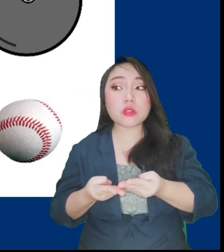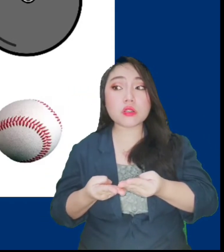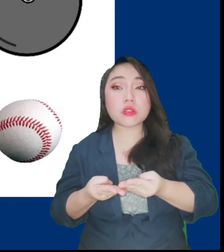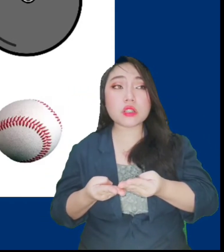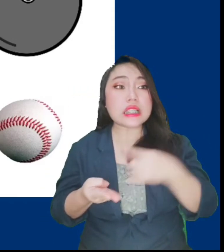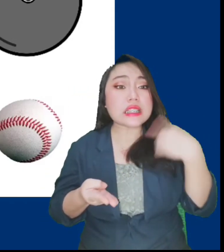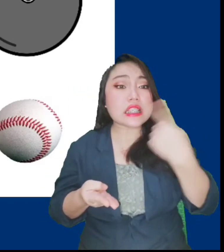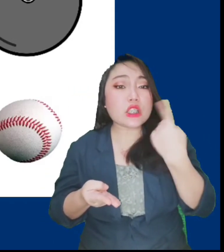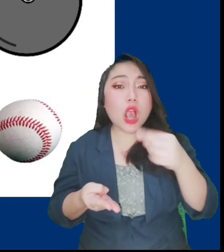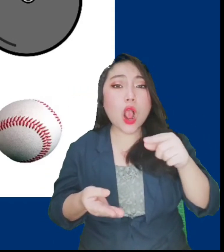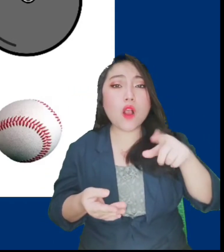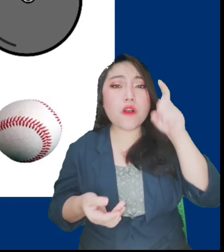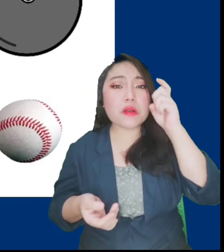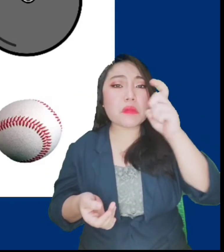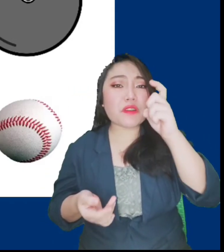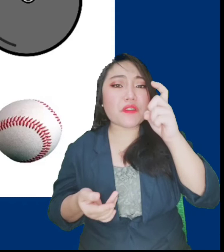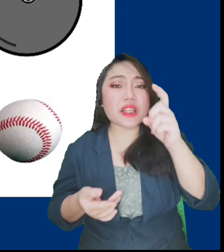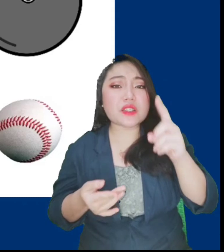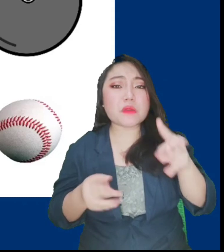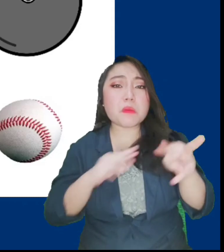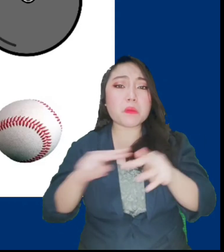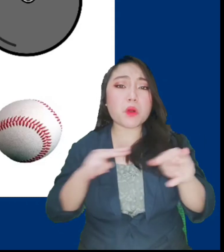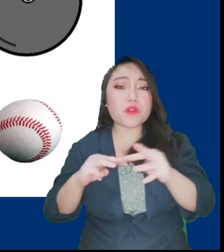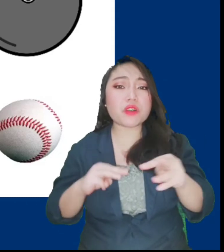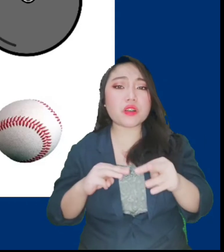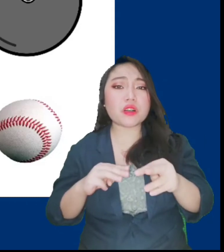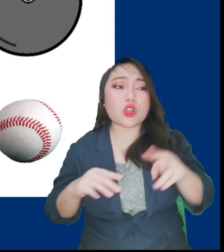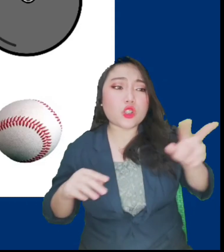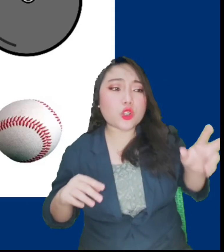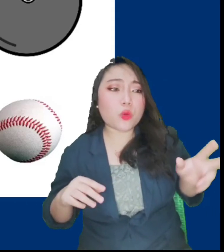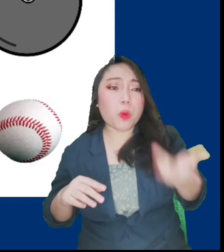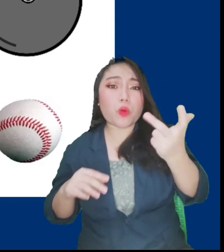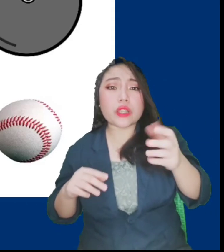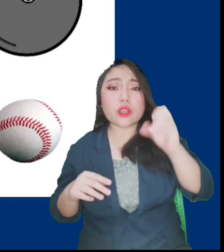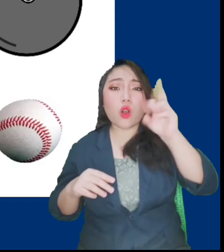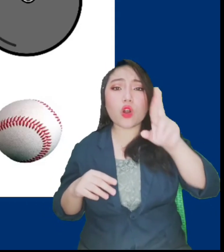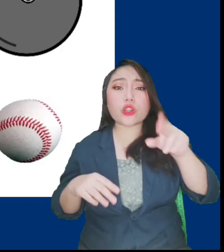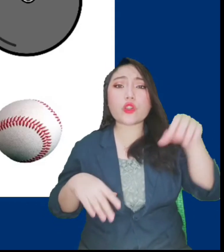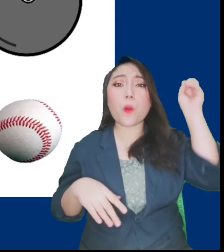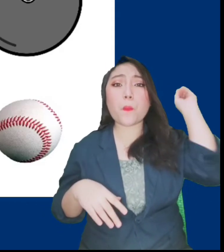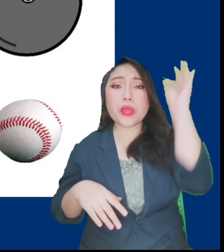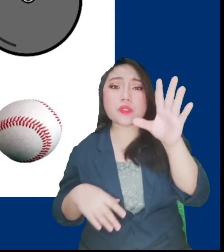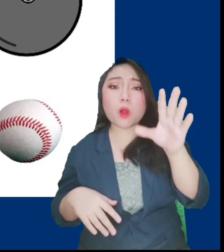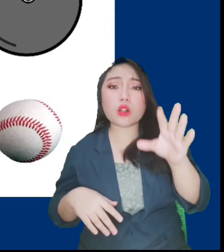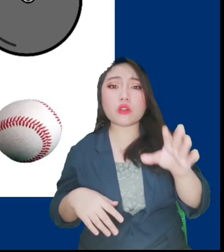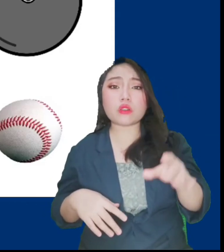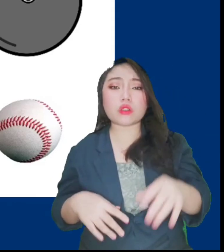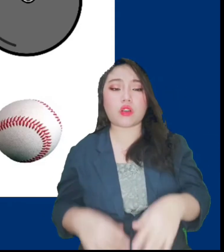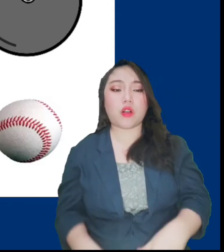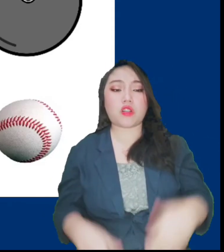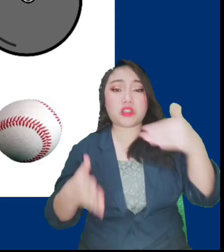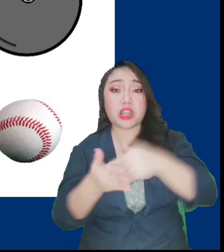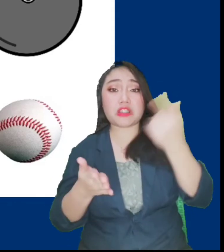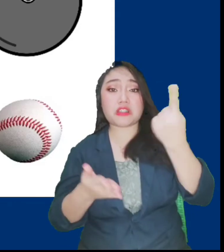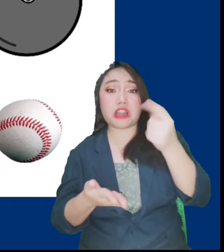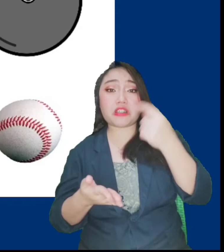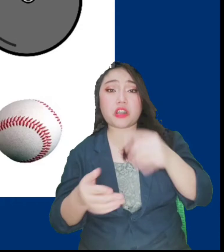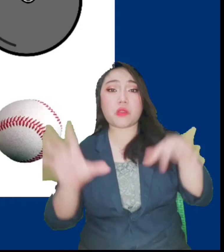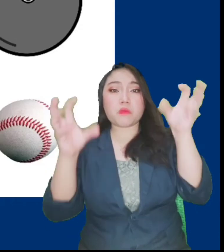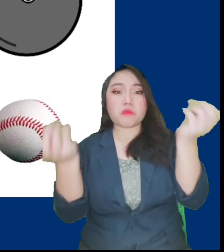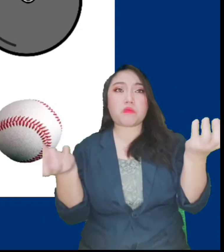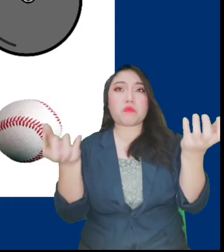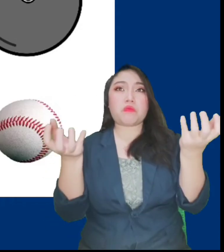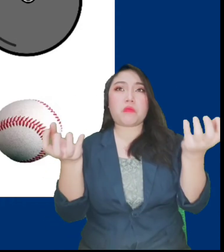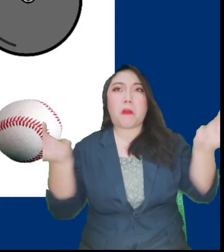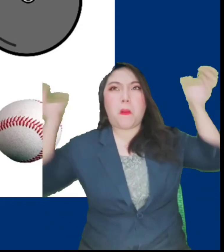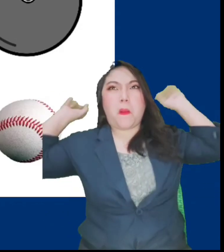the bowling ball and the baseball, which would accelerate or move more? Will it be the baseball